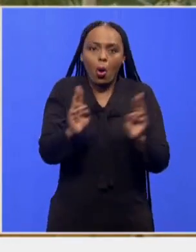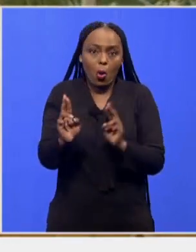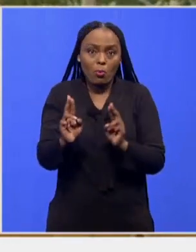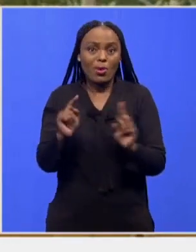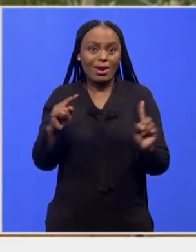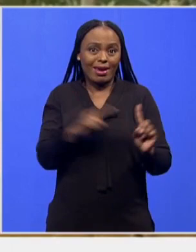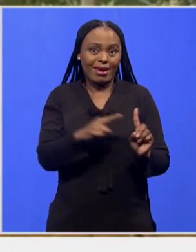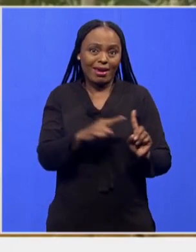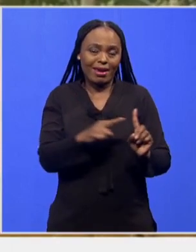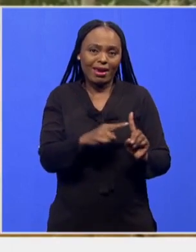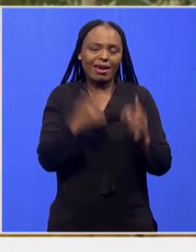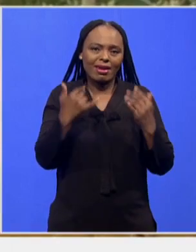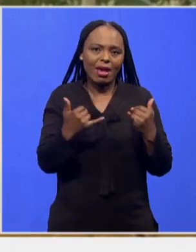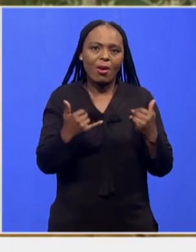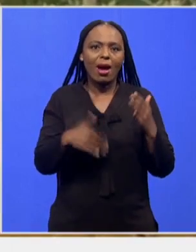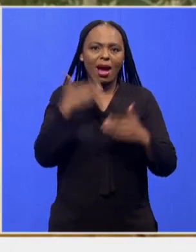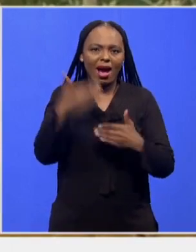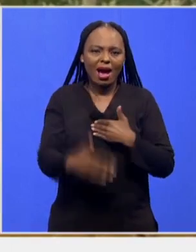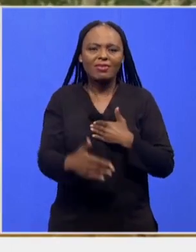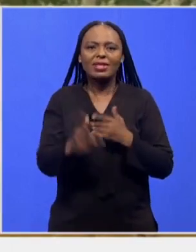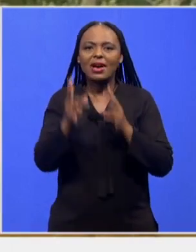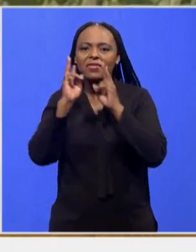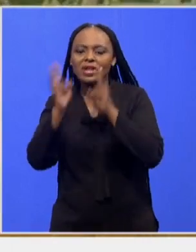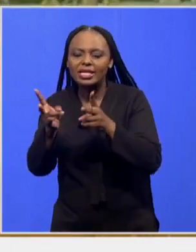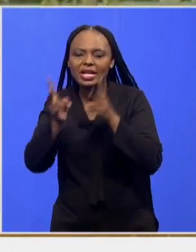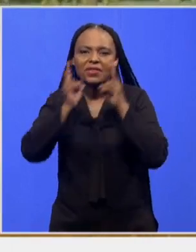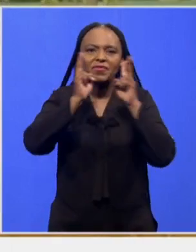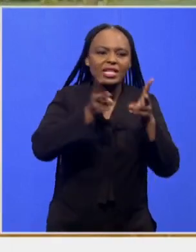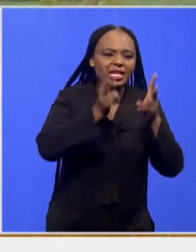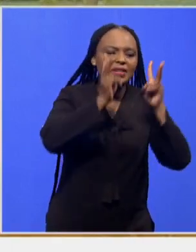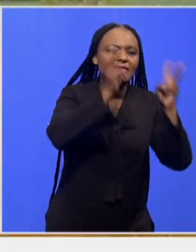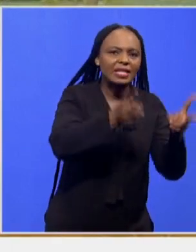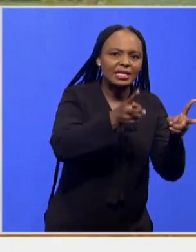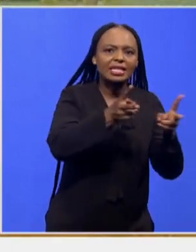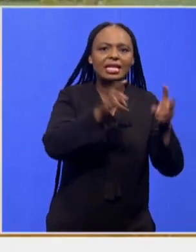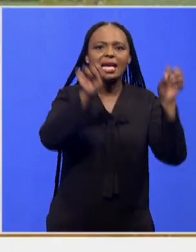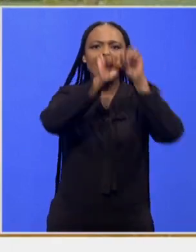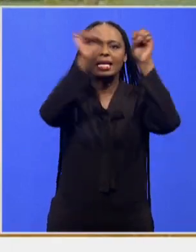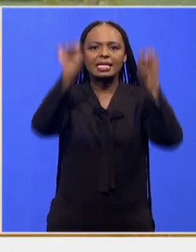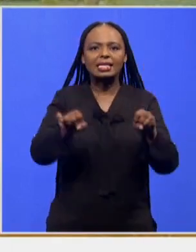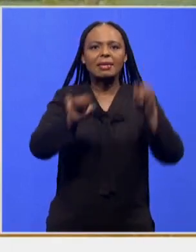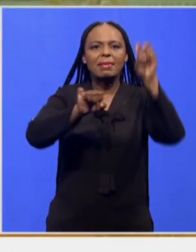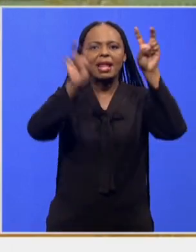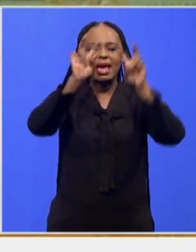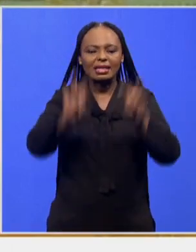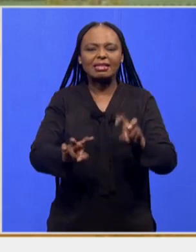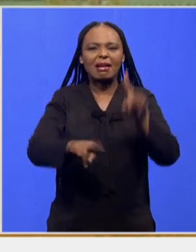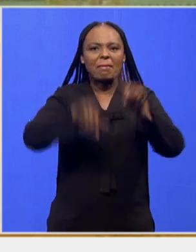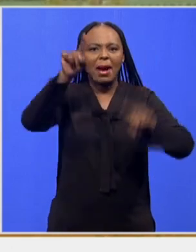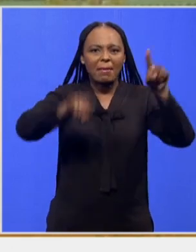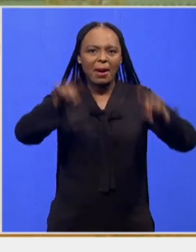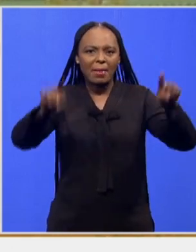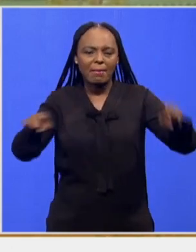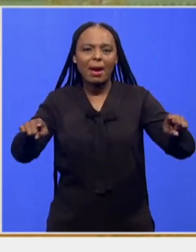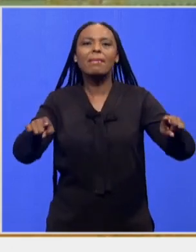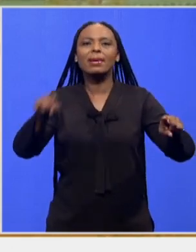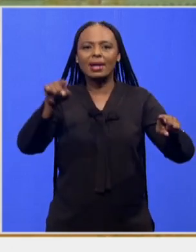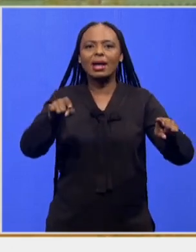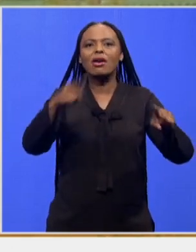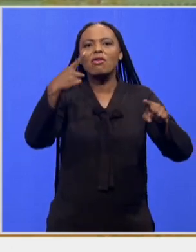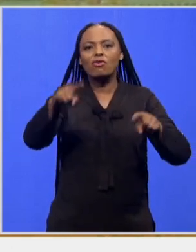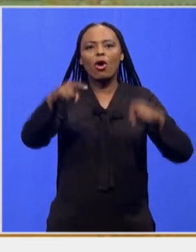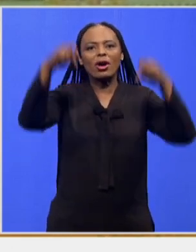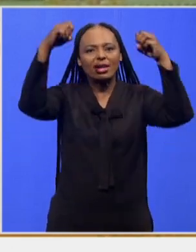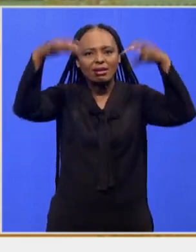be able to, after he's done these visitations to the various power stations, so it's just not a meet and greet, but also